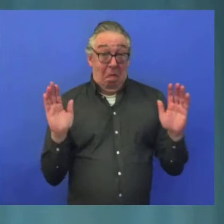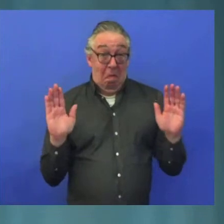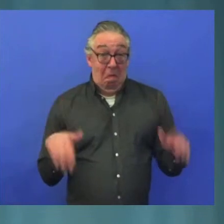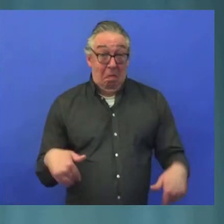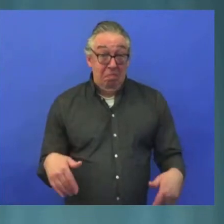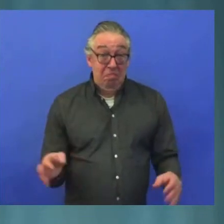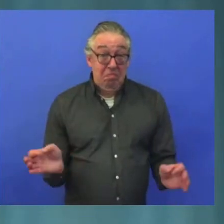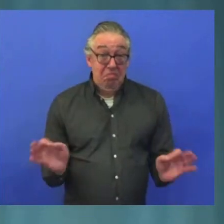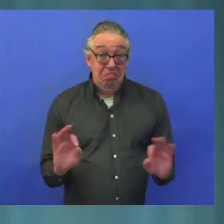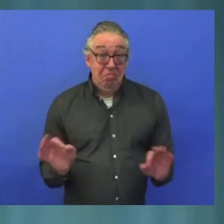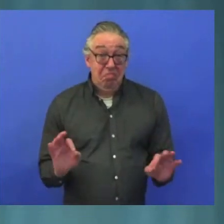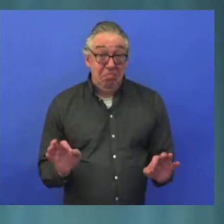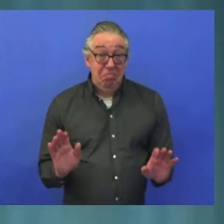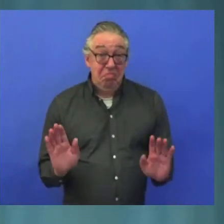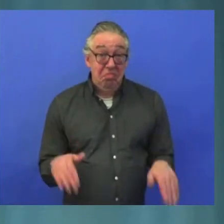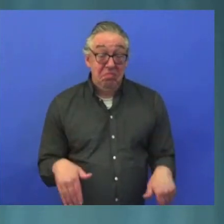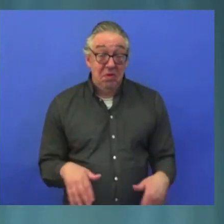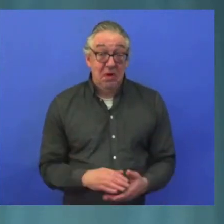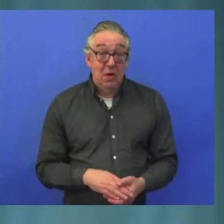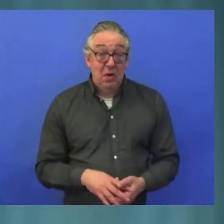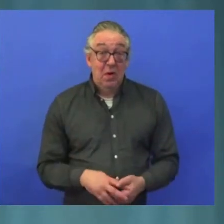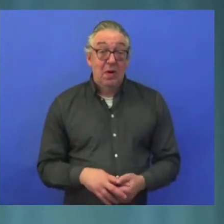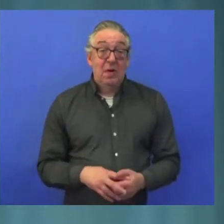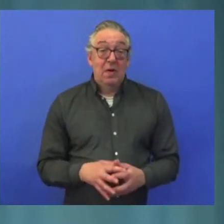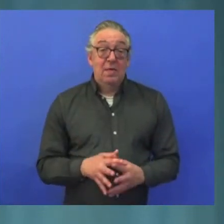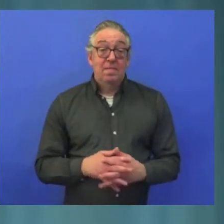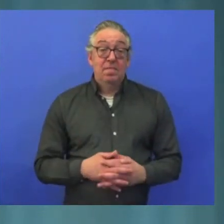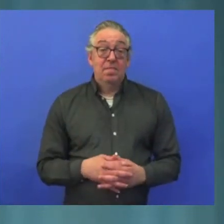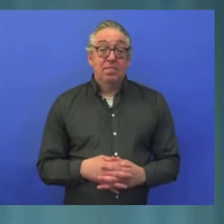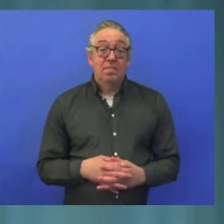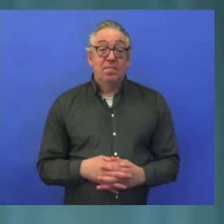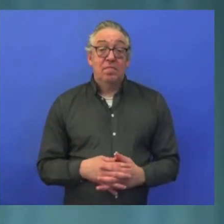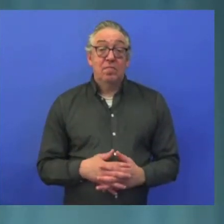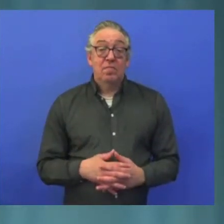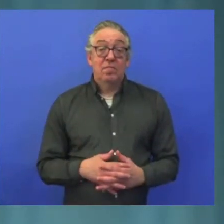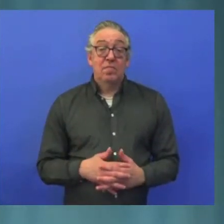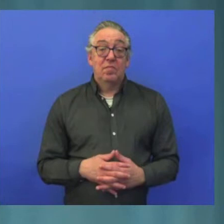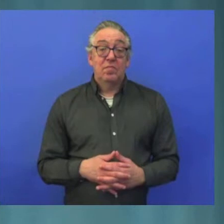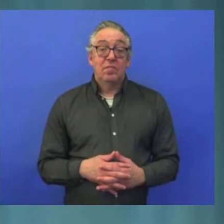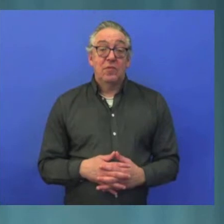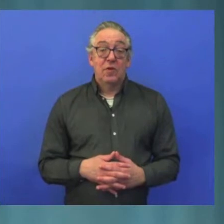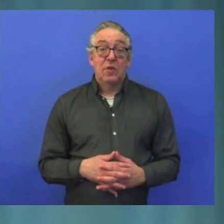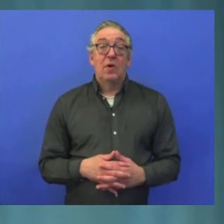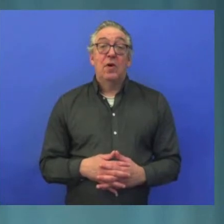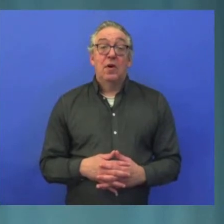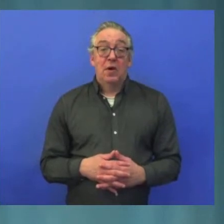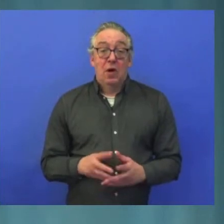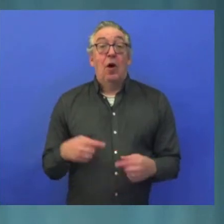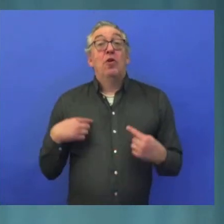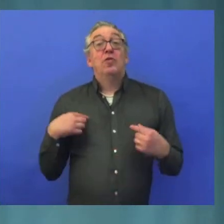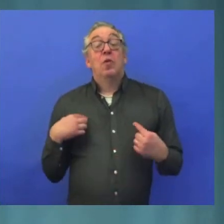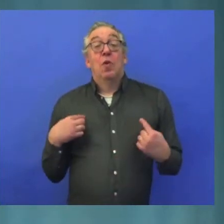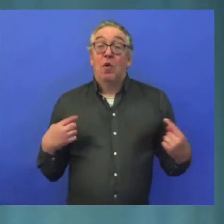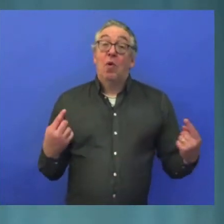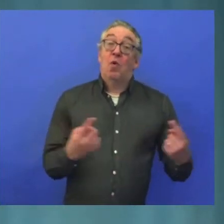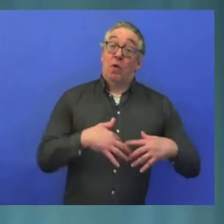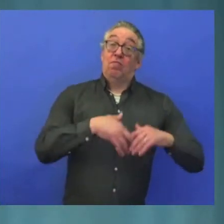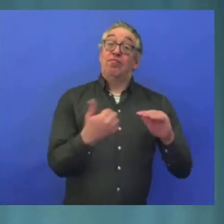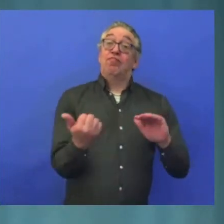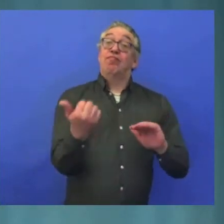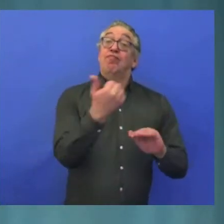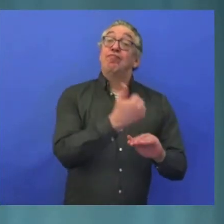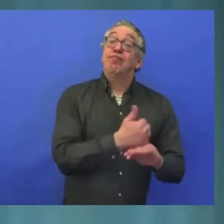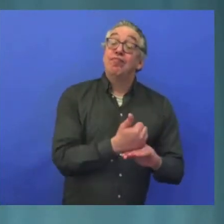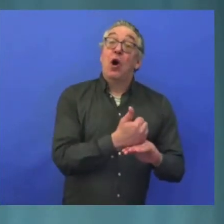together we decided also, because of this, to found the Association of Entrepreneurs with Disabilities